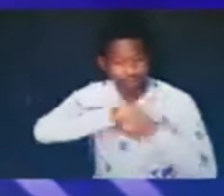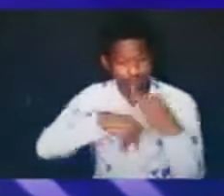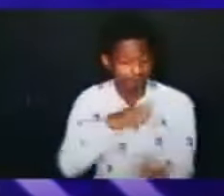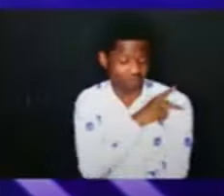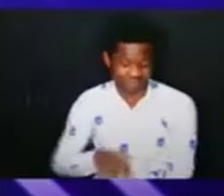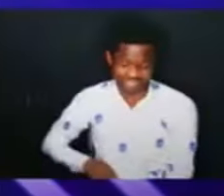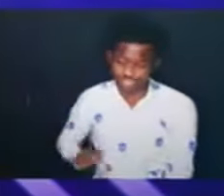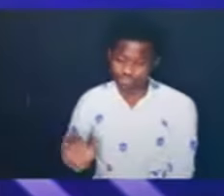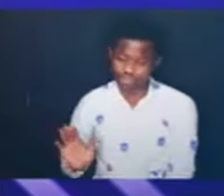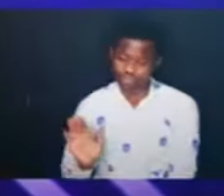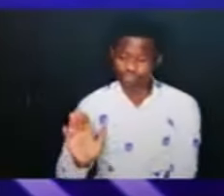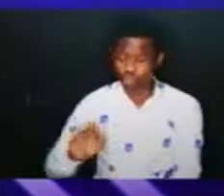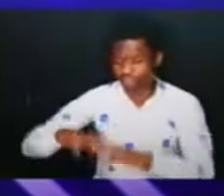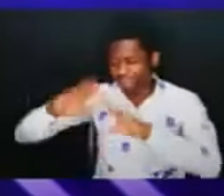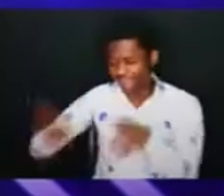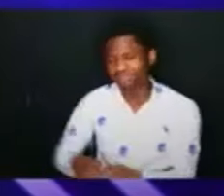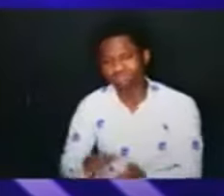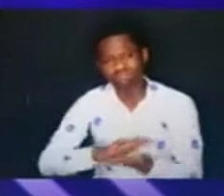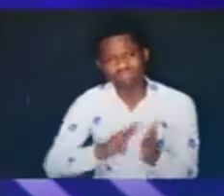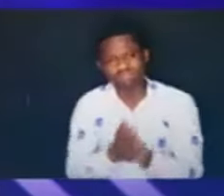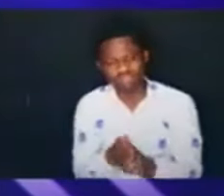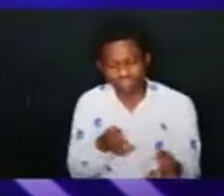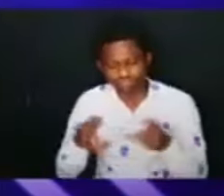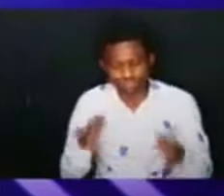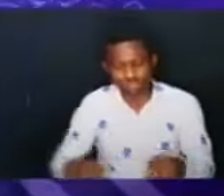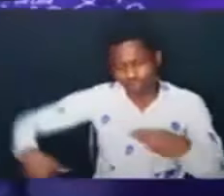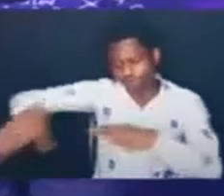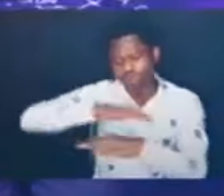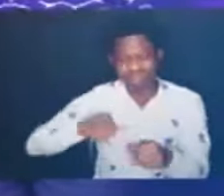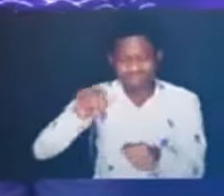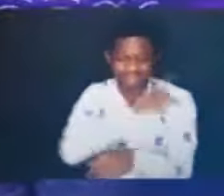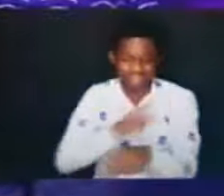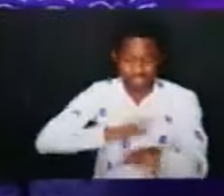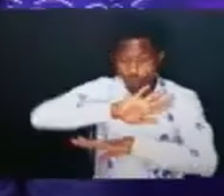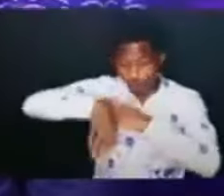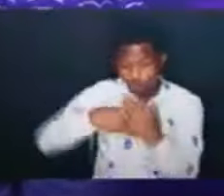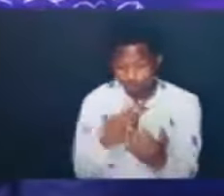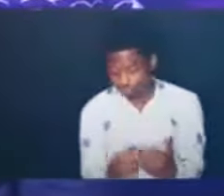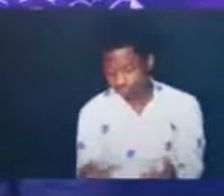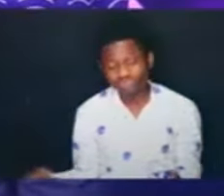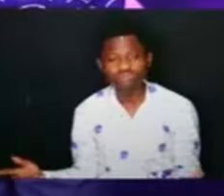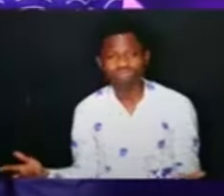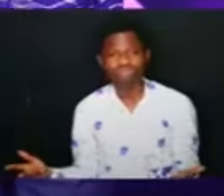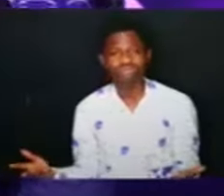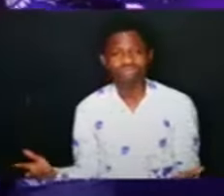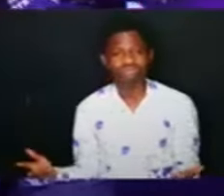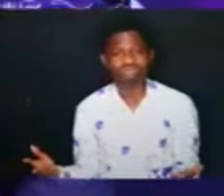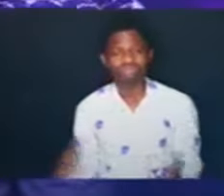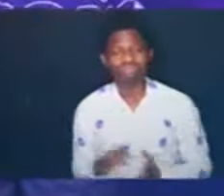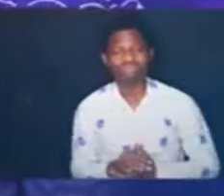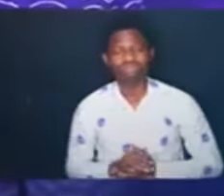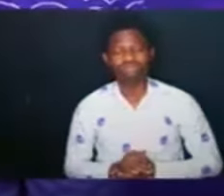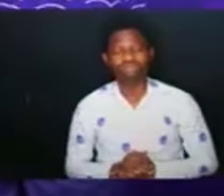household. He became a ruler over all the king's possessions. Na odinu si ni fie so panin na de